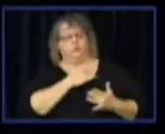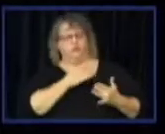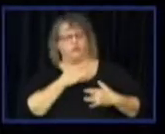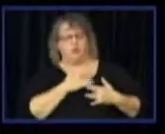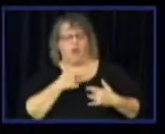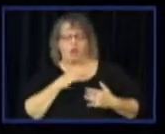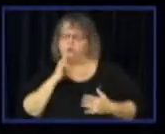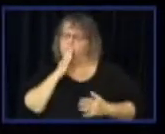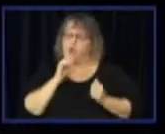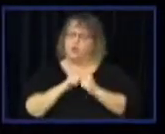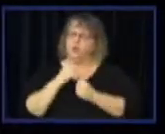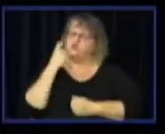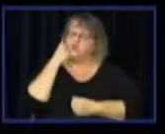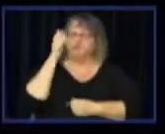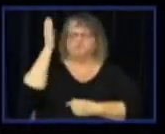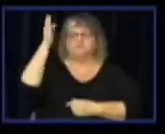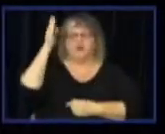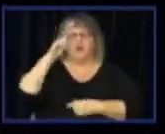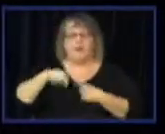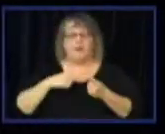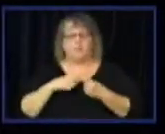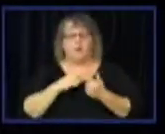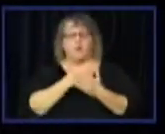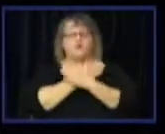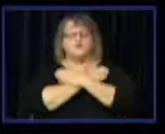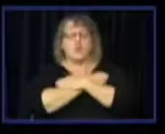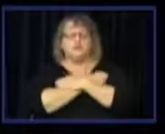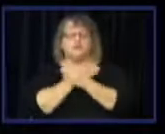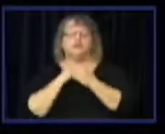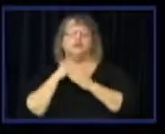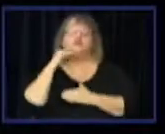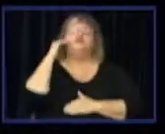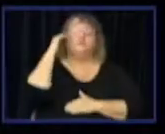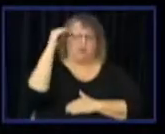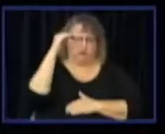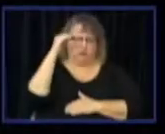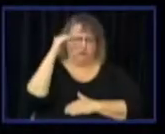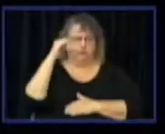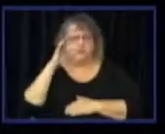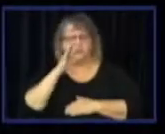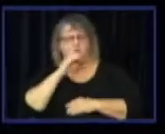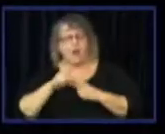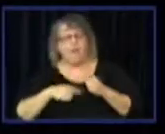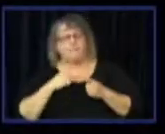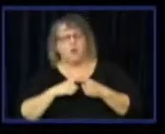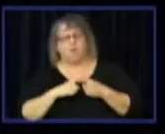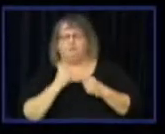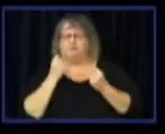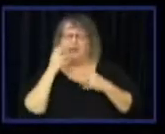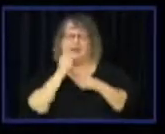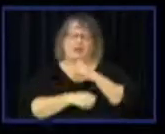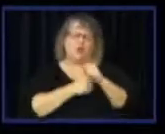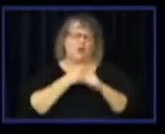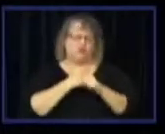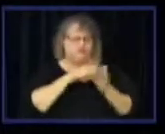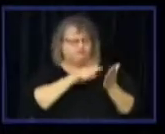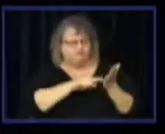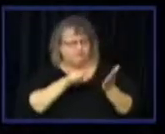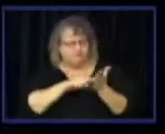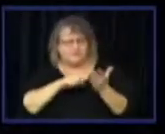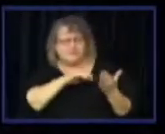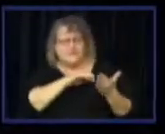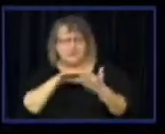now that I've spoken at recently in town, though, about resting too much. And I've actually been talking about that for years because,